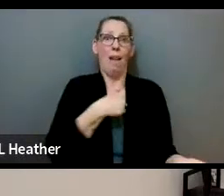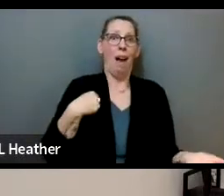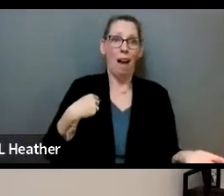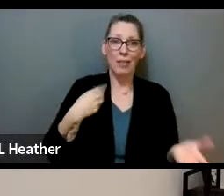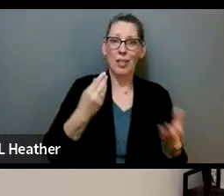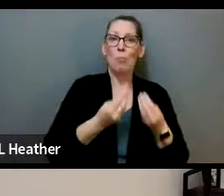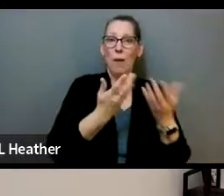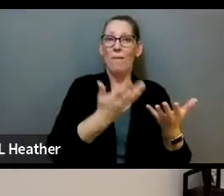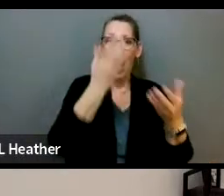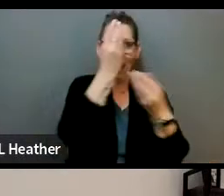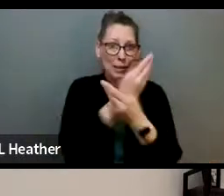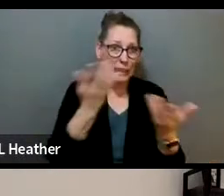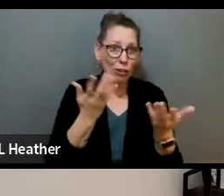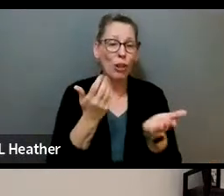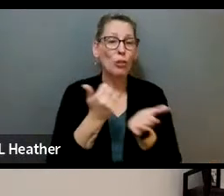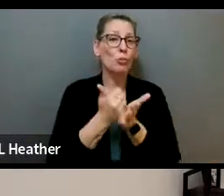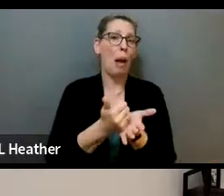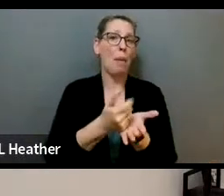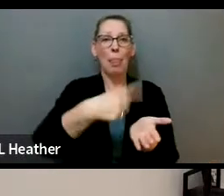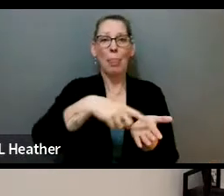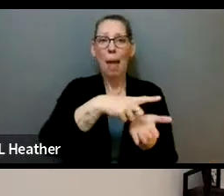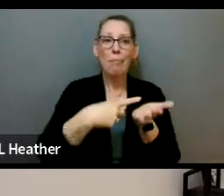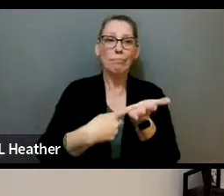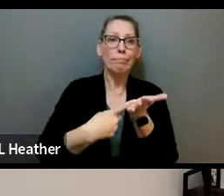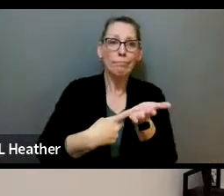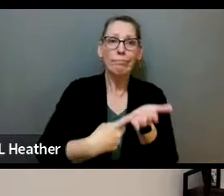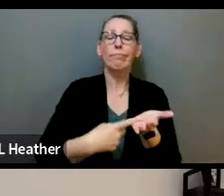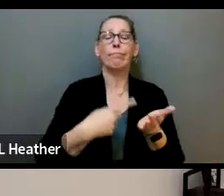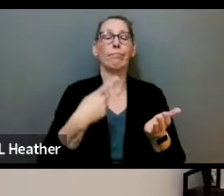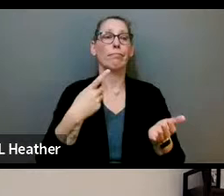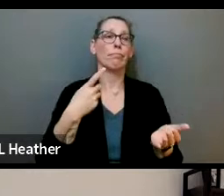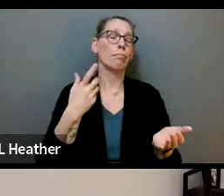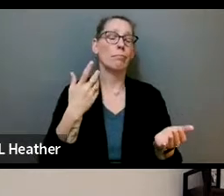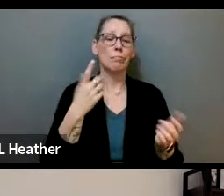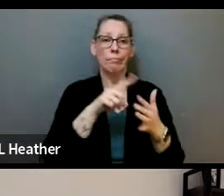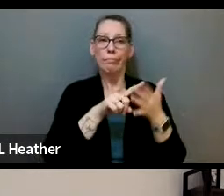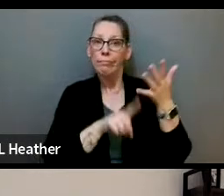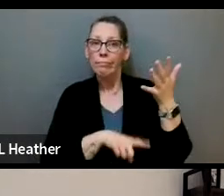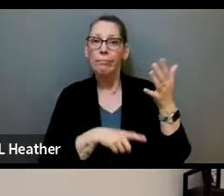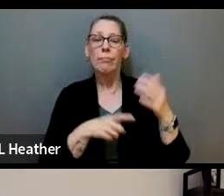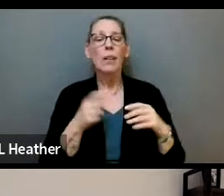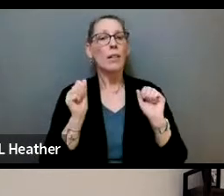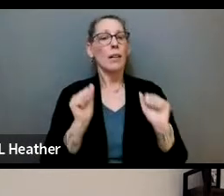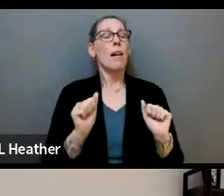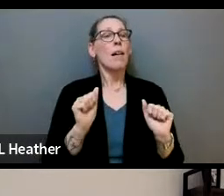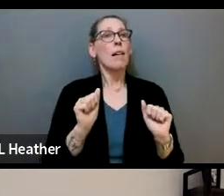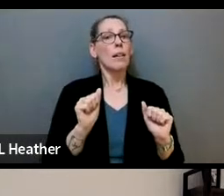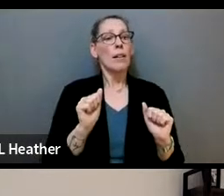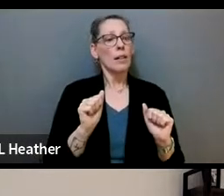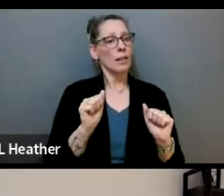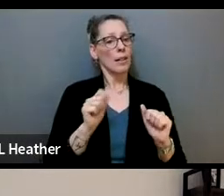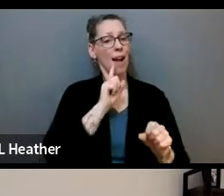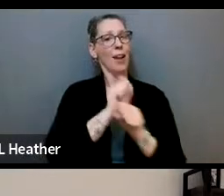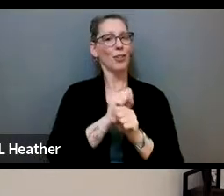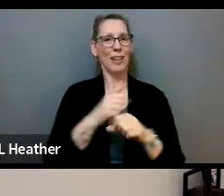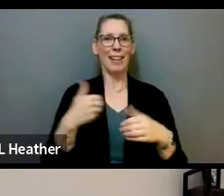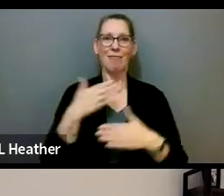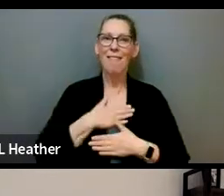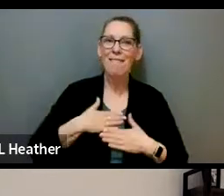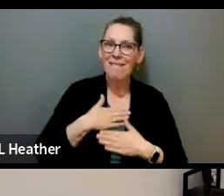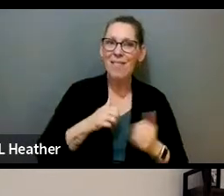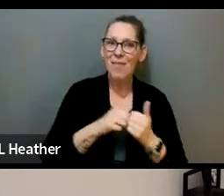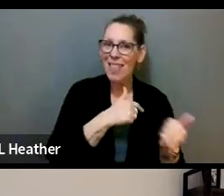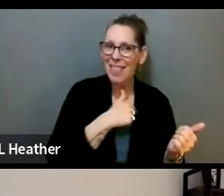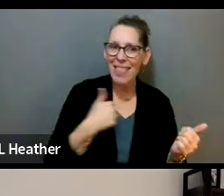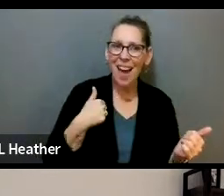provide materials to help them, like, talking points and other things like that, so they can actually have a fun time with us and table with